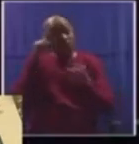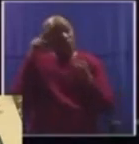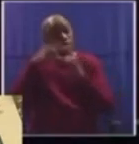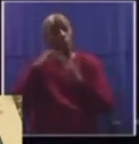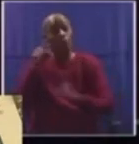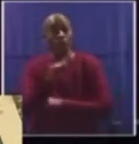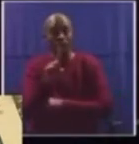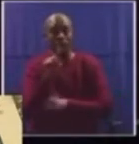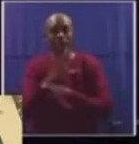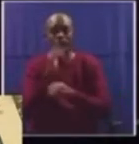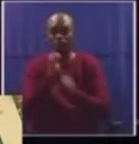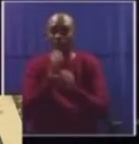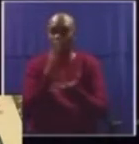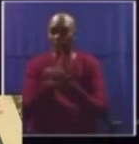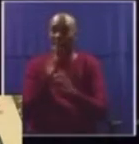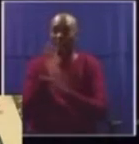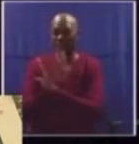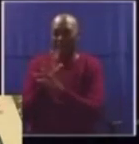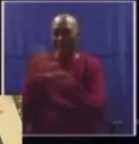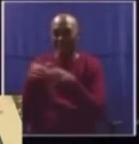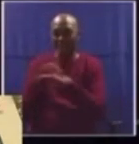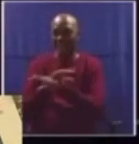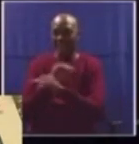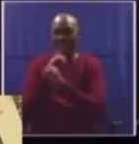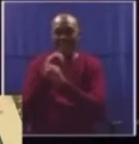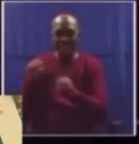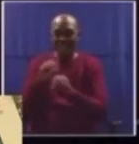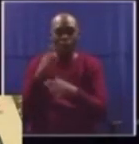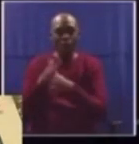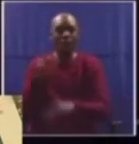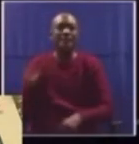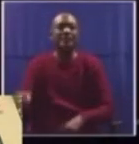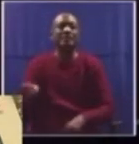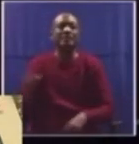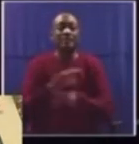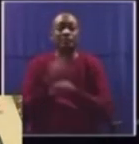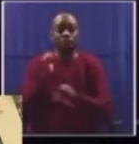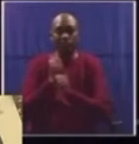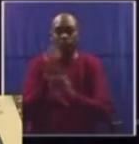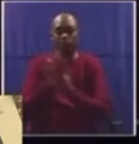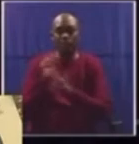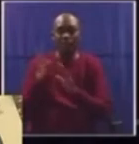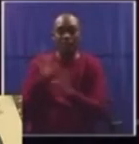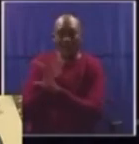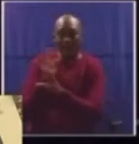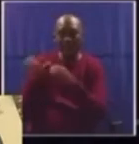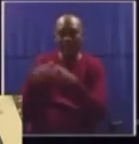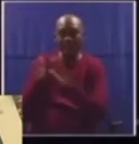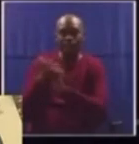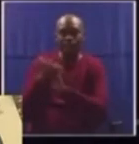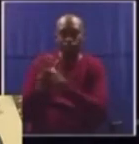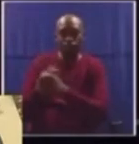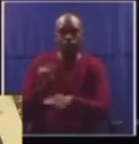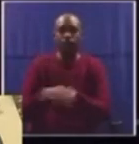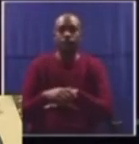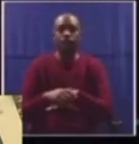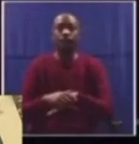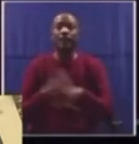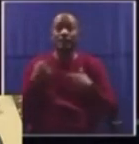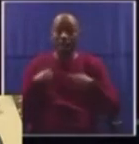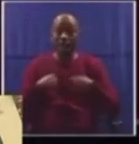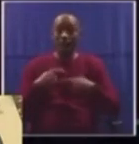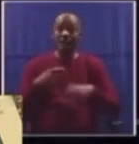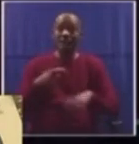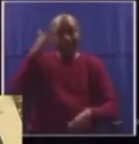in the public sector works. The goal is to destabilize everything in the public sector and empower the private sector. The status of our public